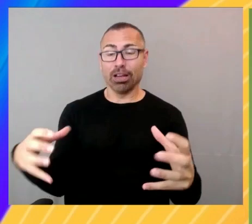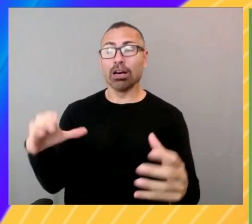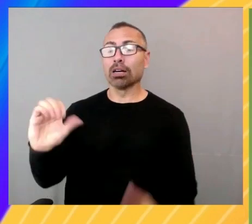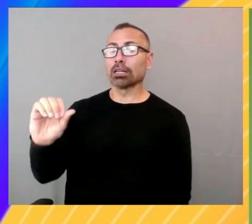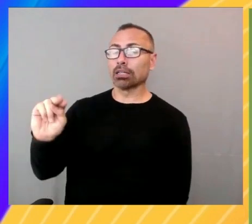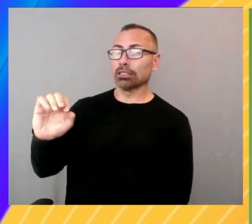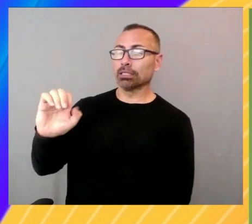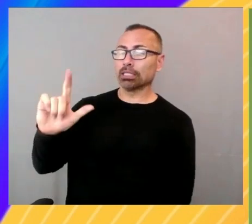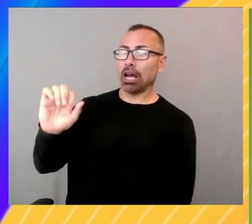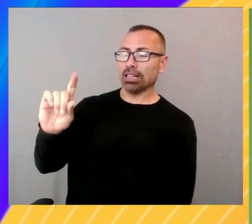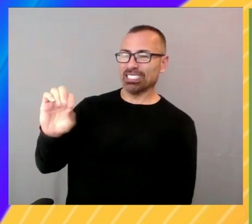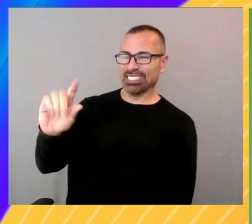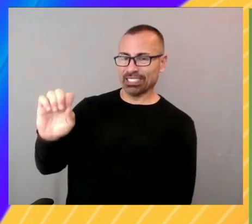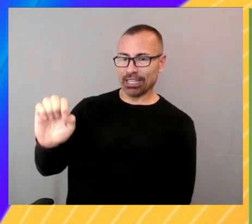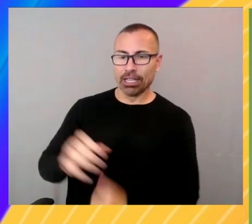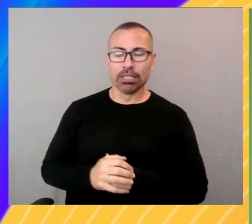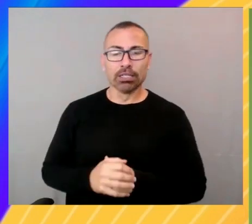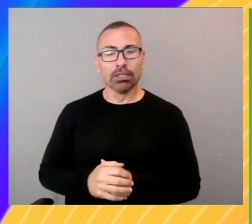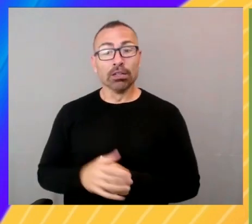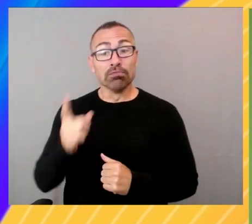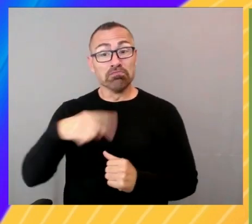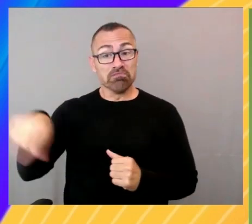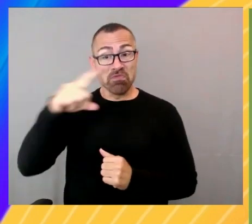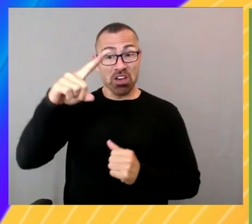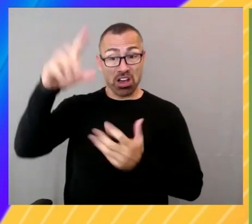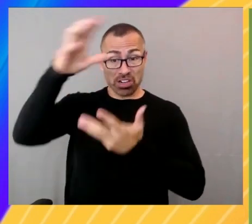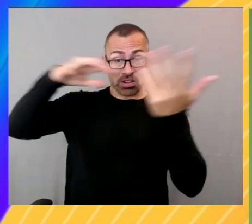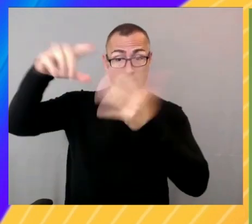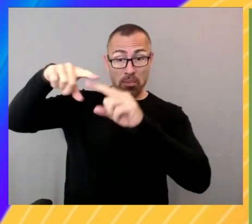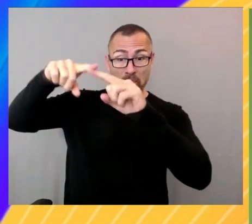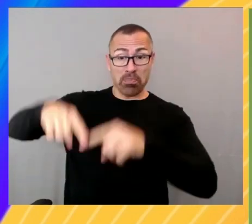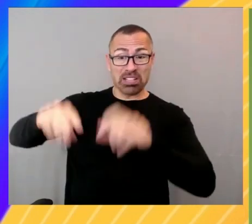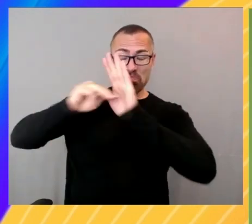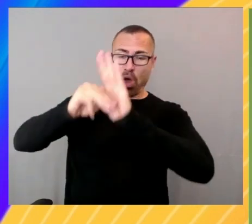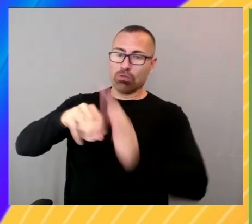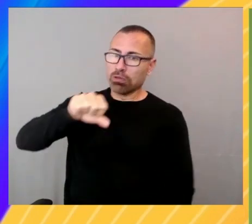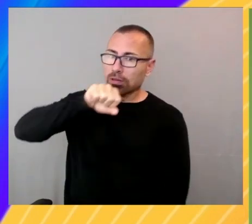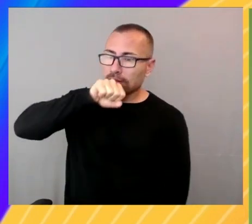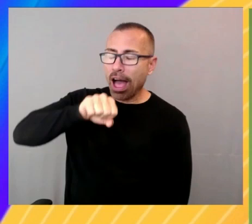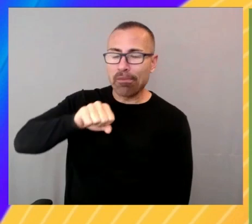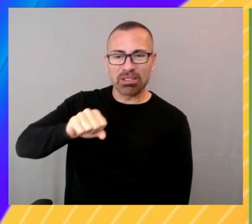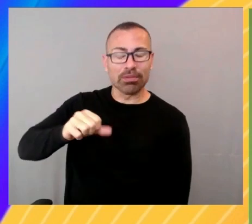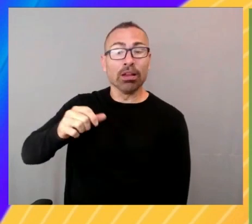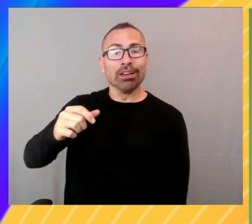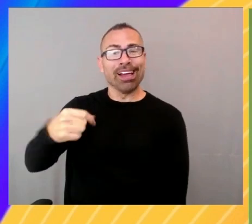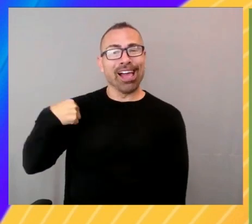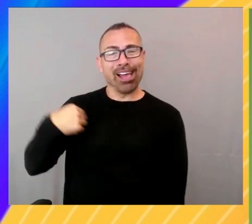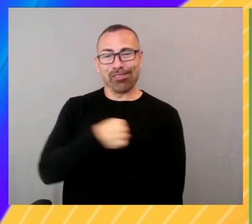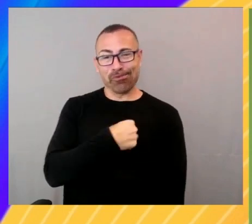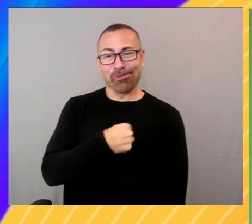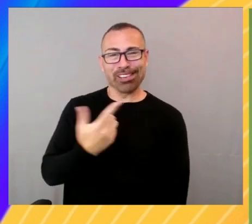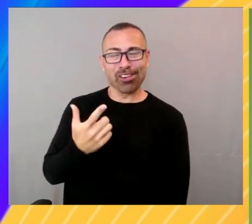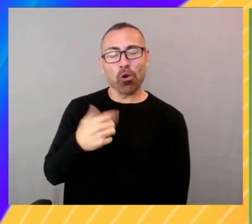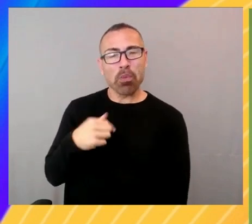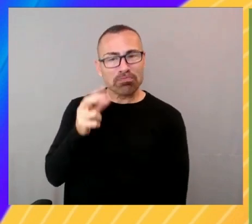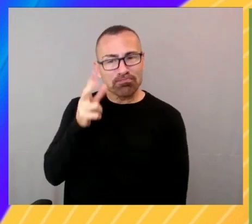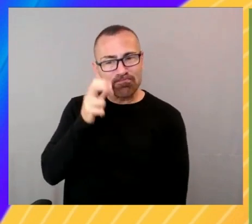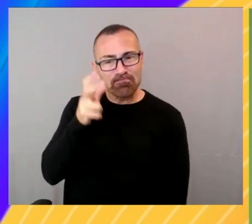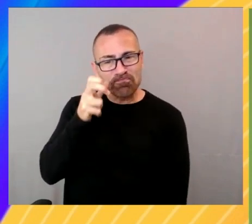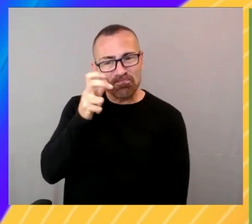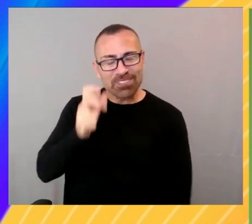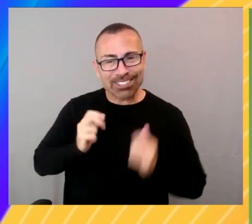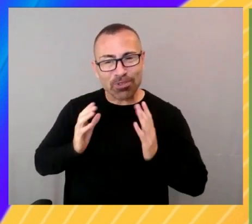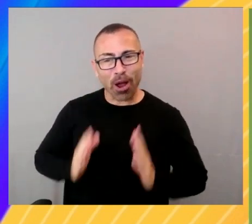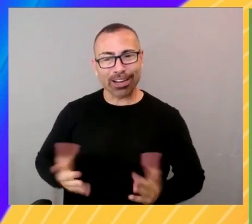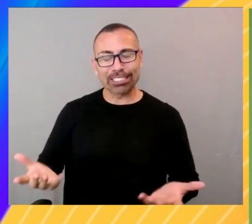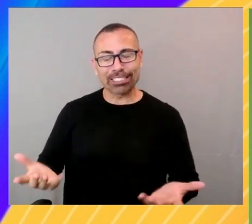been listening because that's obviously something we do here when we do develop technology. So we've been investing a lot of our time and energy. You have a team like myself